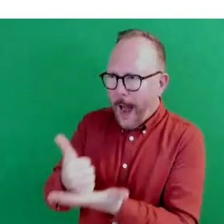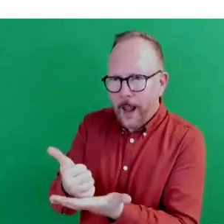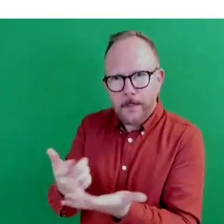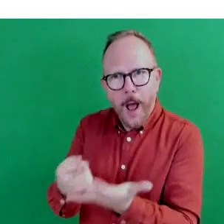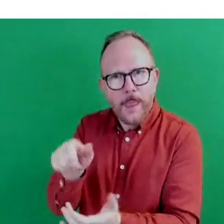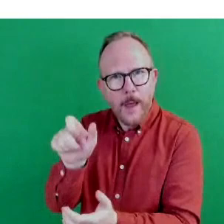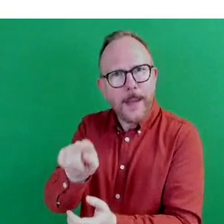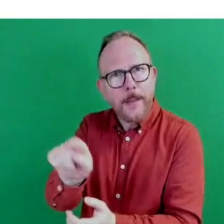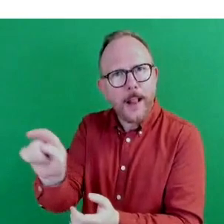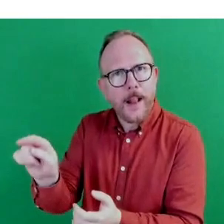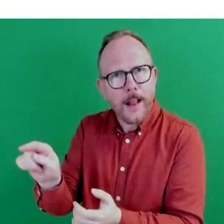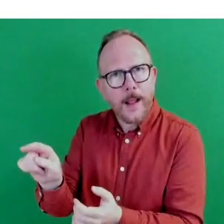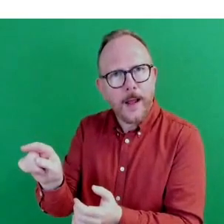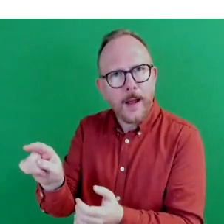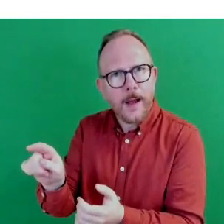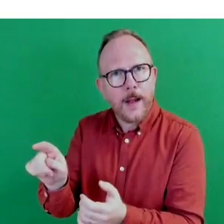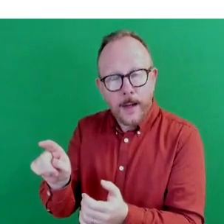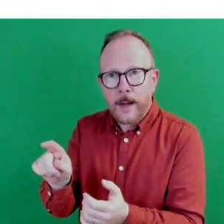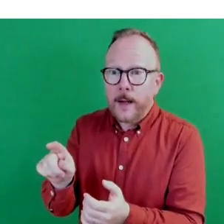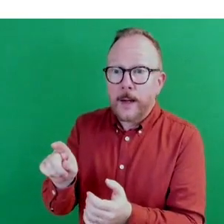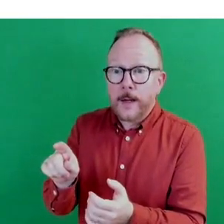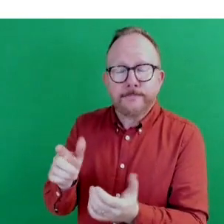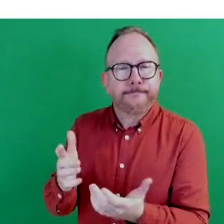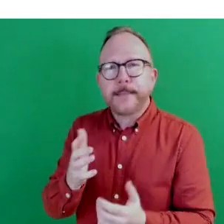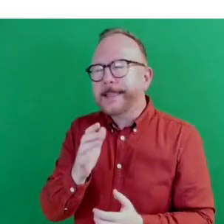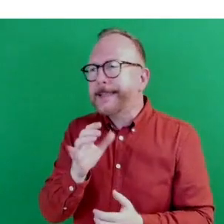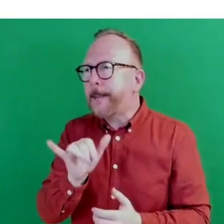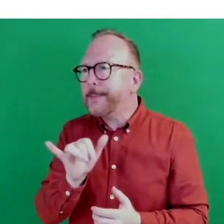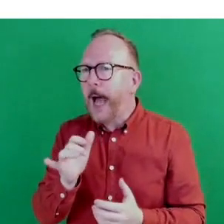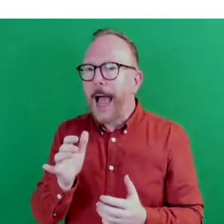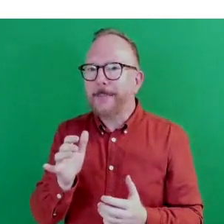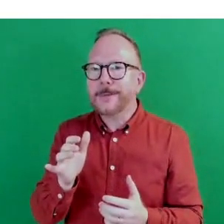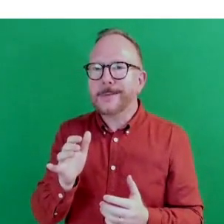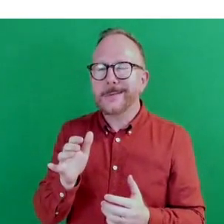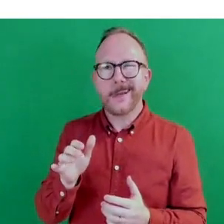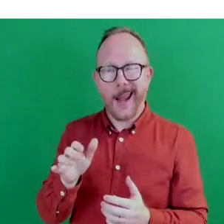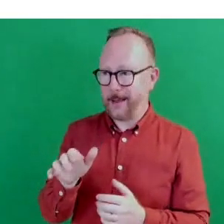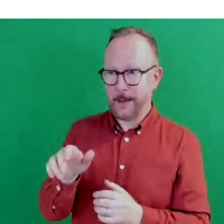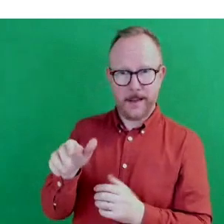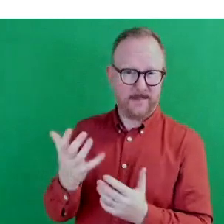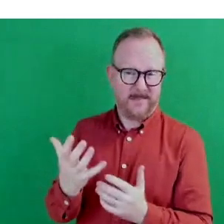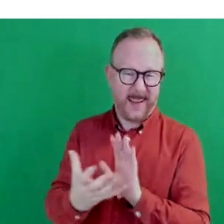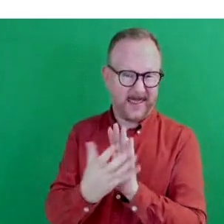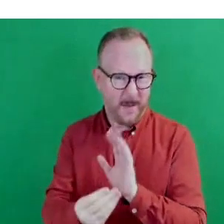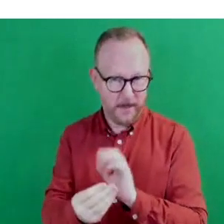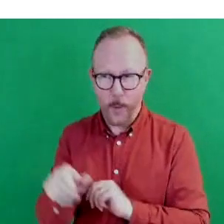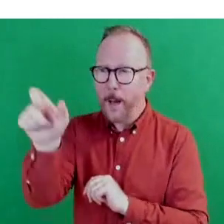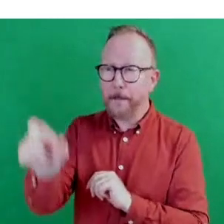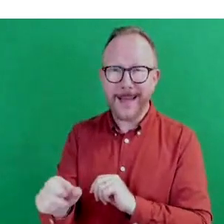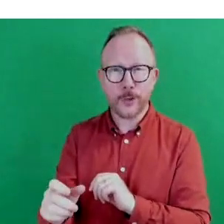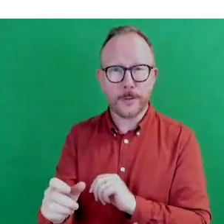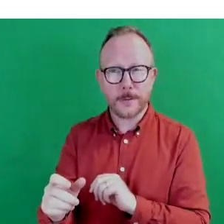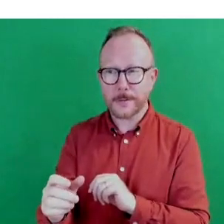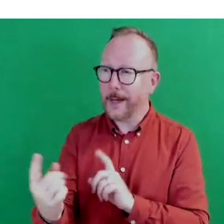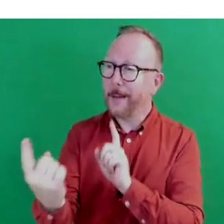case of always going simply patients turning up to each session week by week due